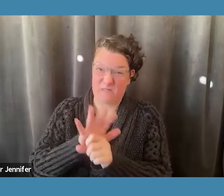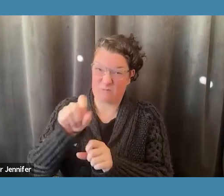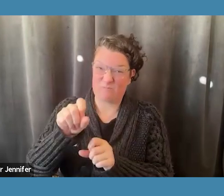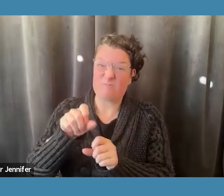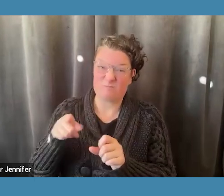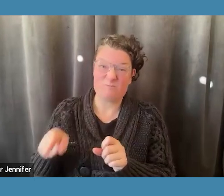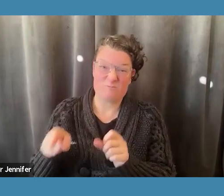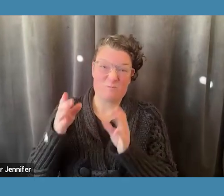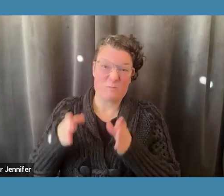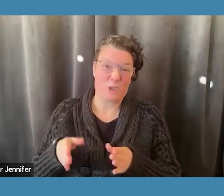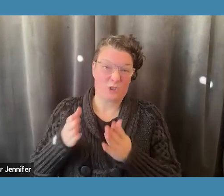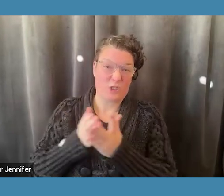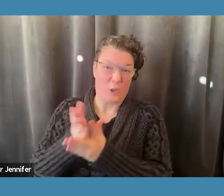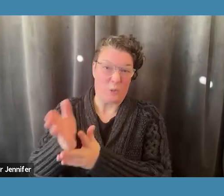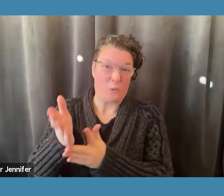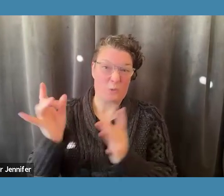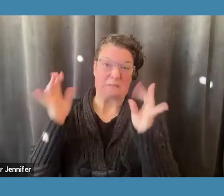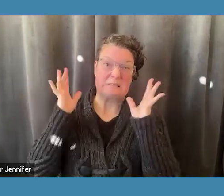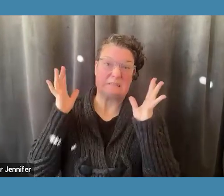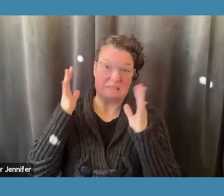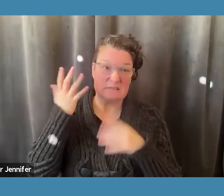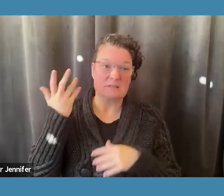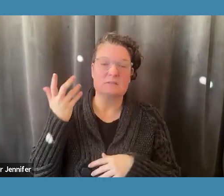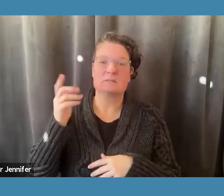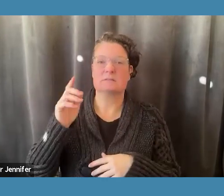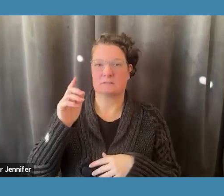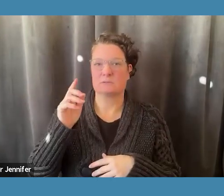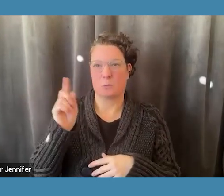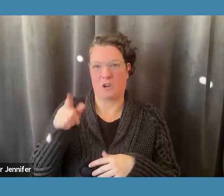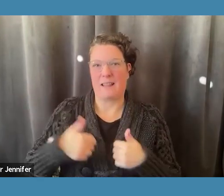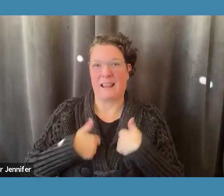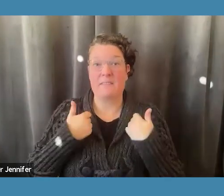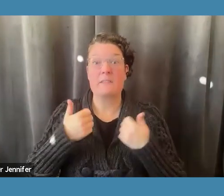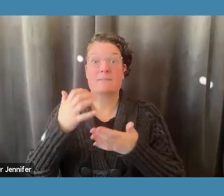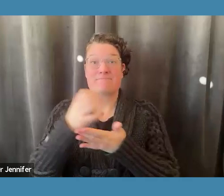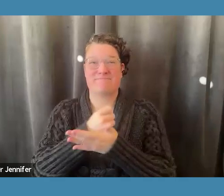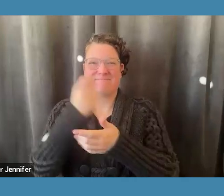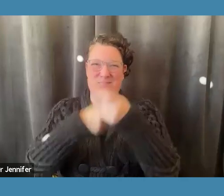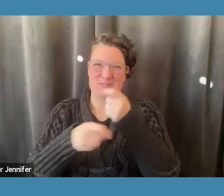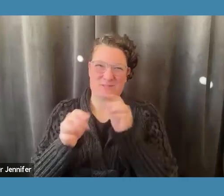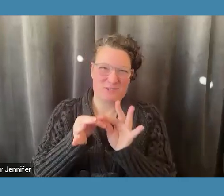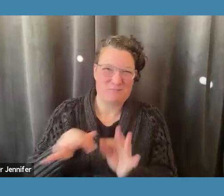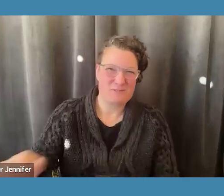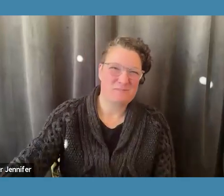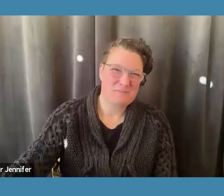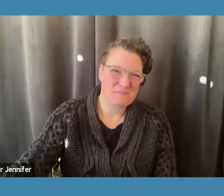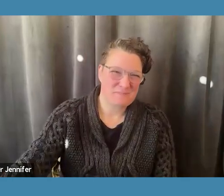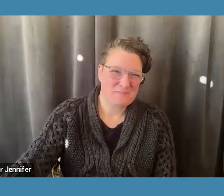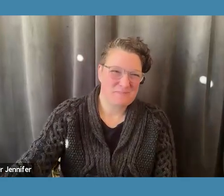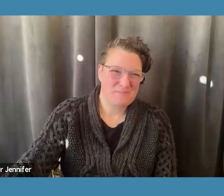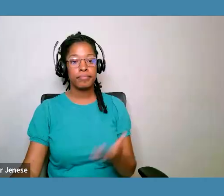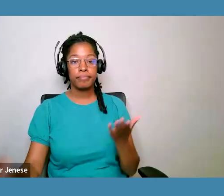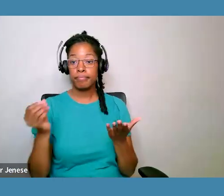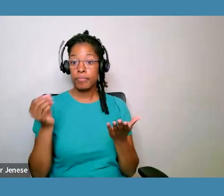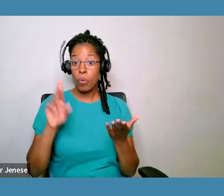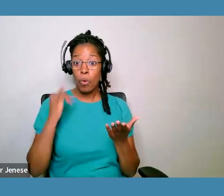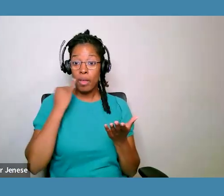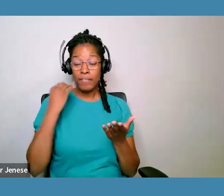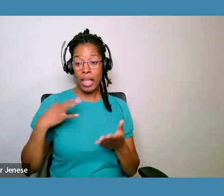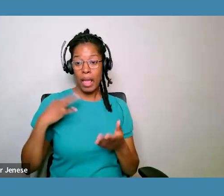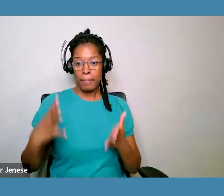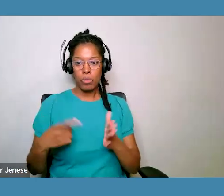there are adverse environmental conditions where the applicant lives, or the applicant requires services of greater